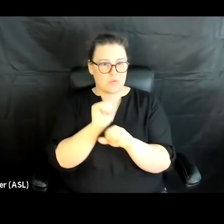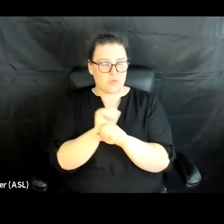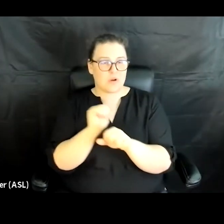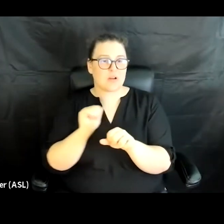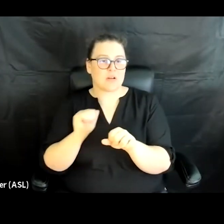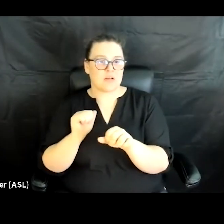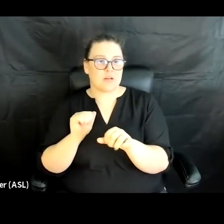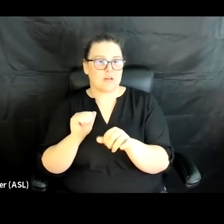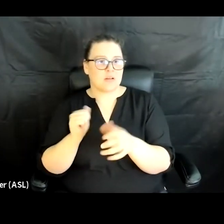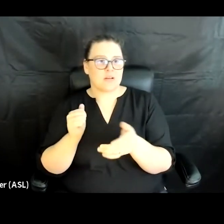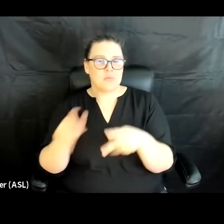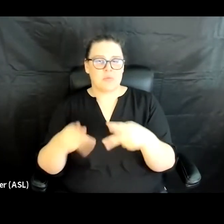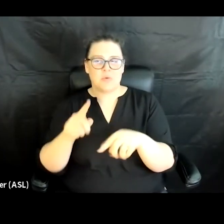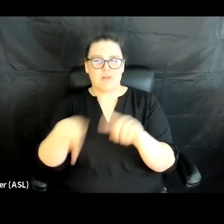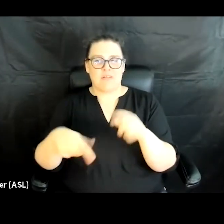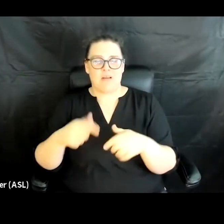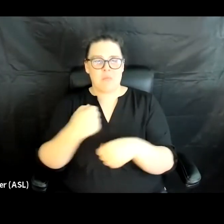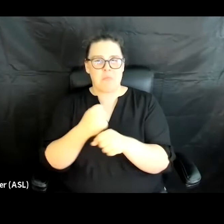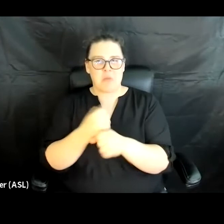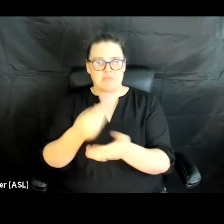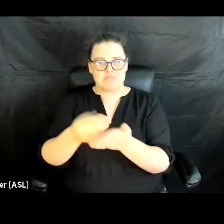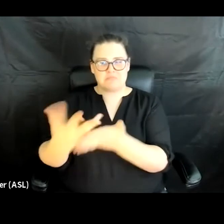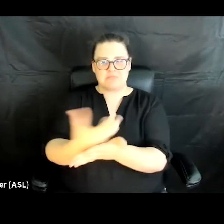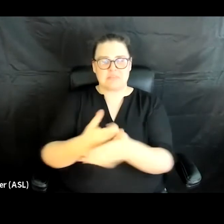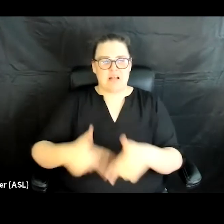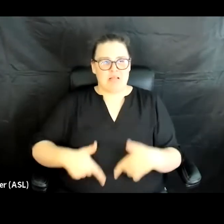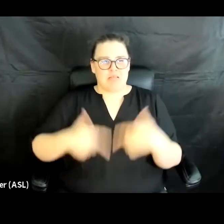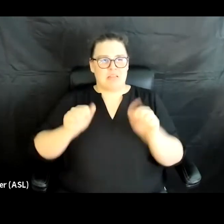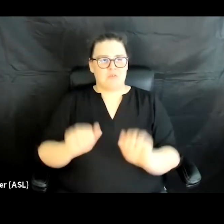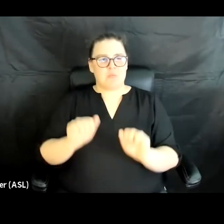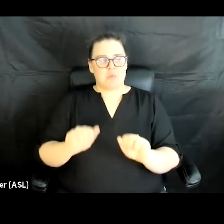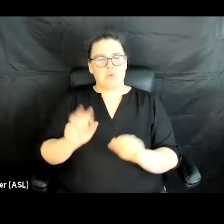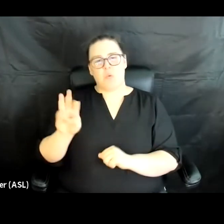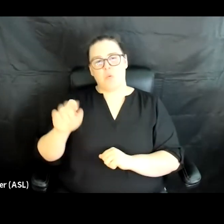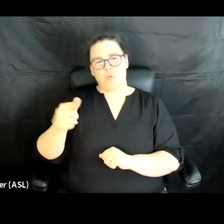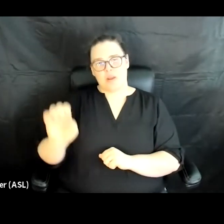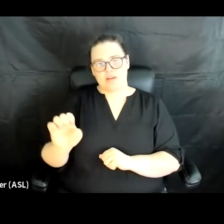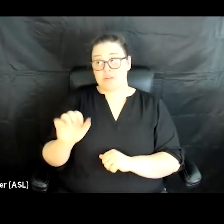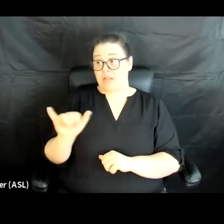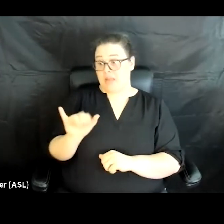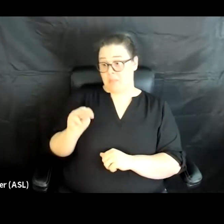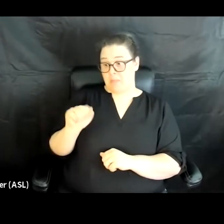a livable wage, especially when you live in a state like Massachusetts with the high cost of